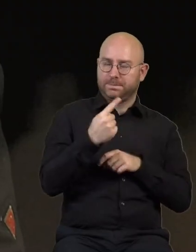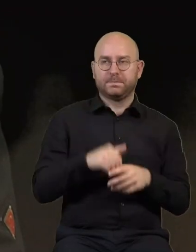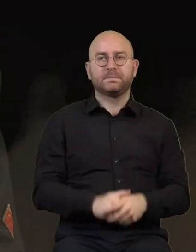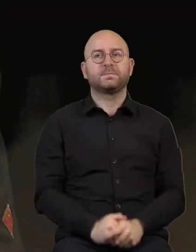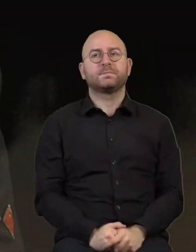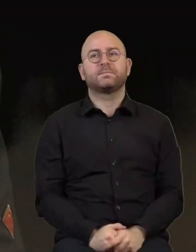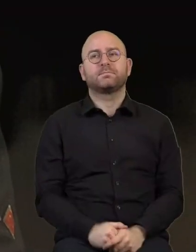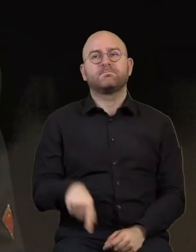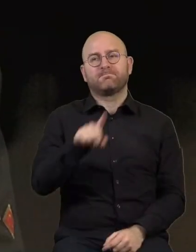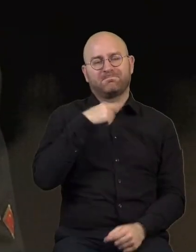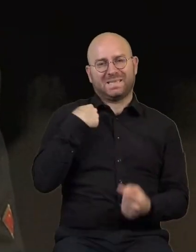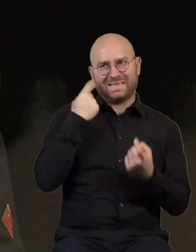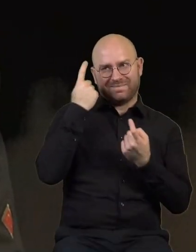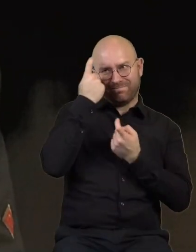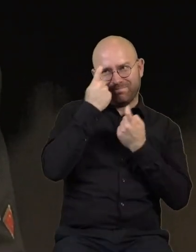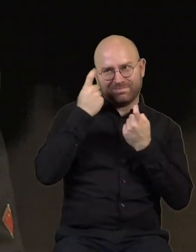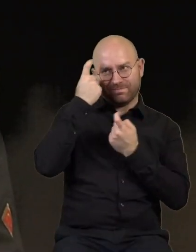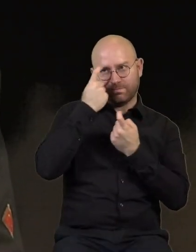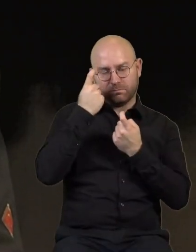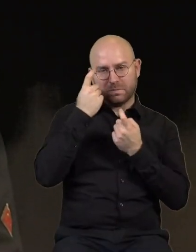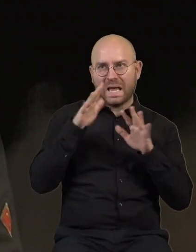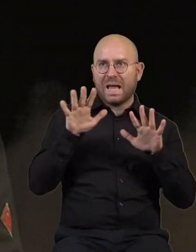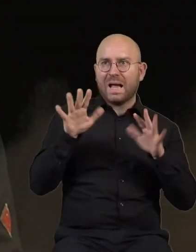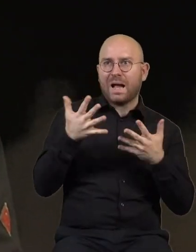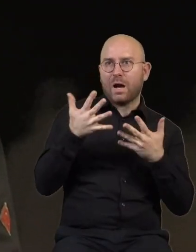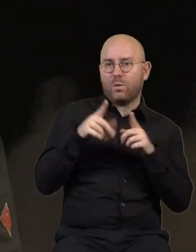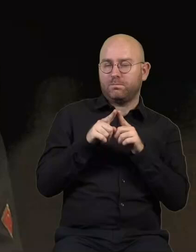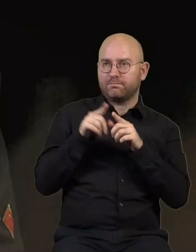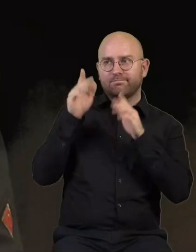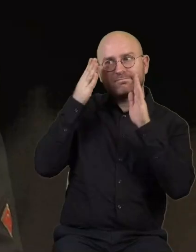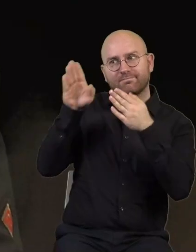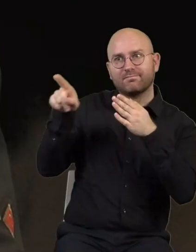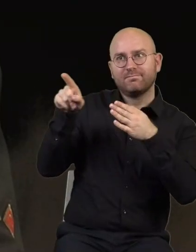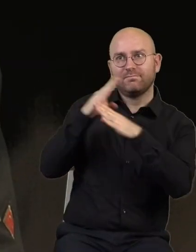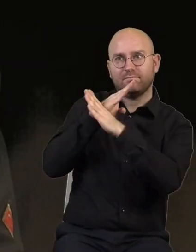knowing that in regime, when all goes well, 50% of that production line